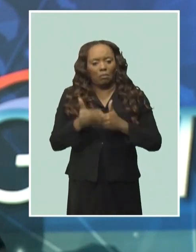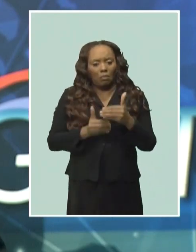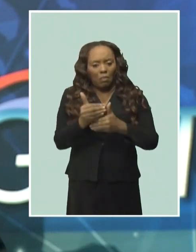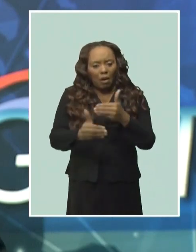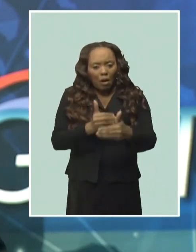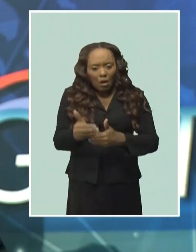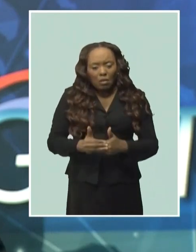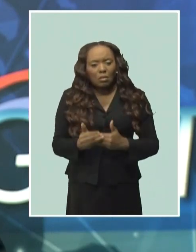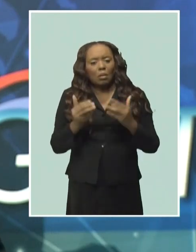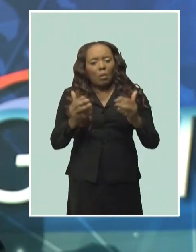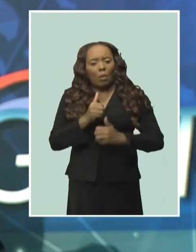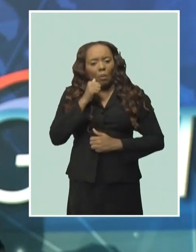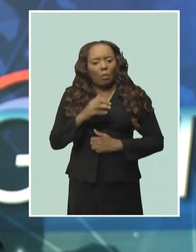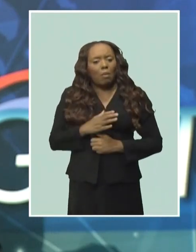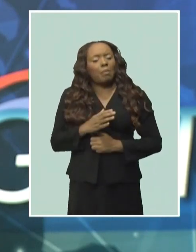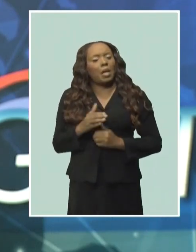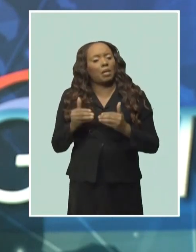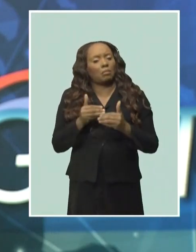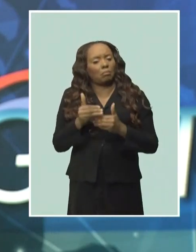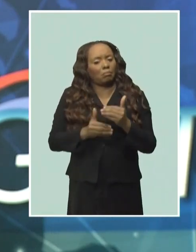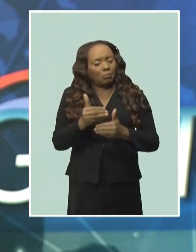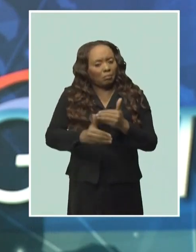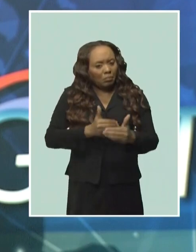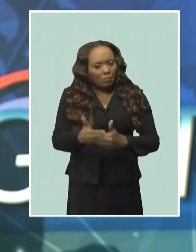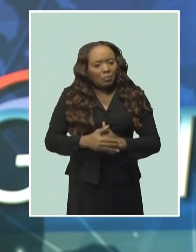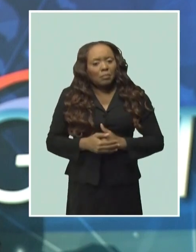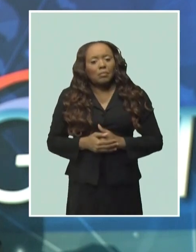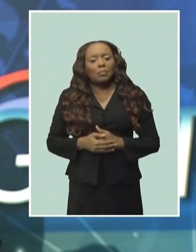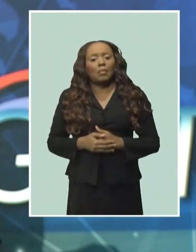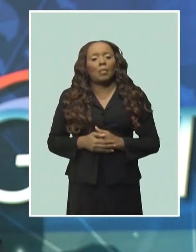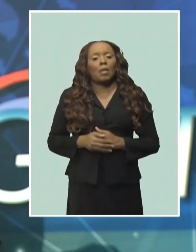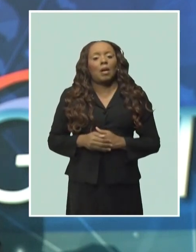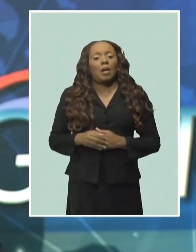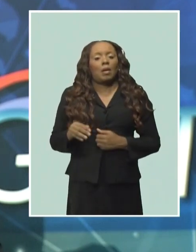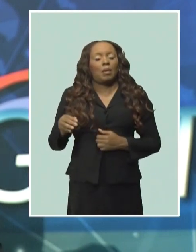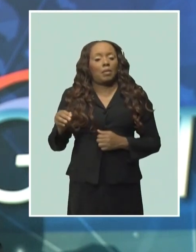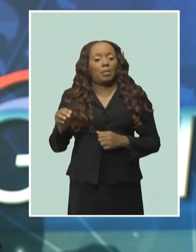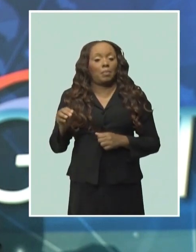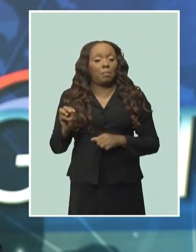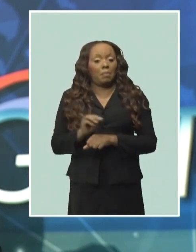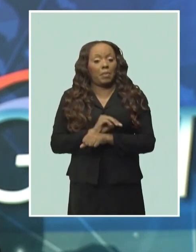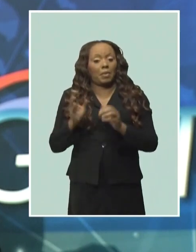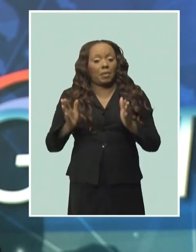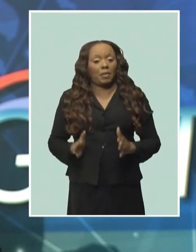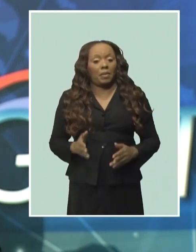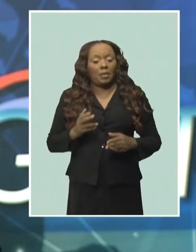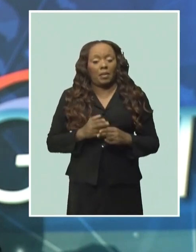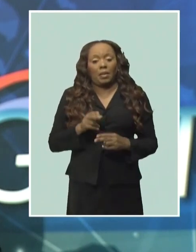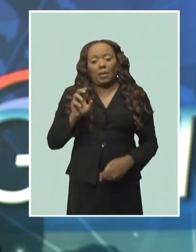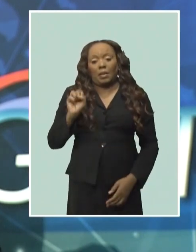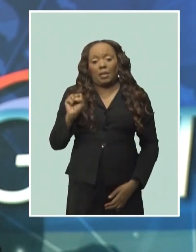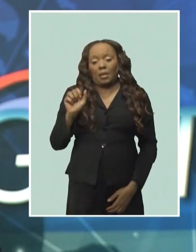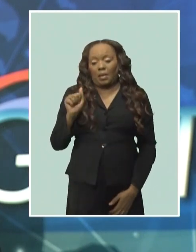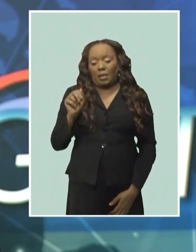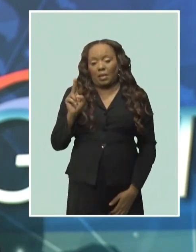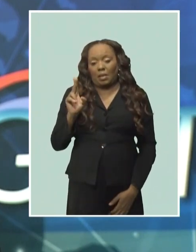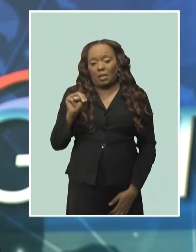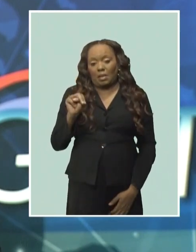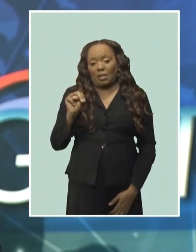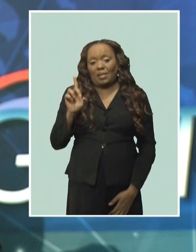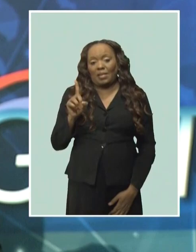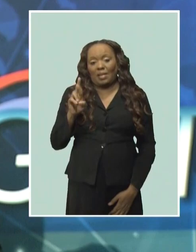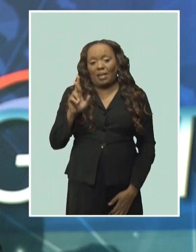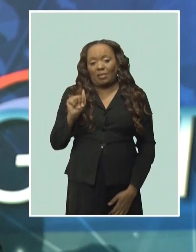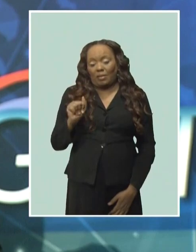of taking the female gender forward. This was the sentiment expressed by Minister of State in the Ministry of Education, Sandra